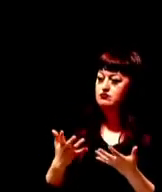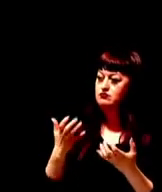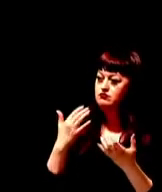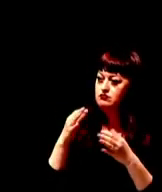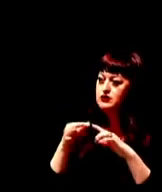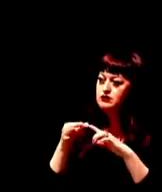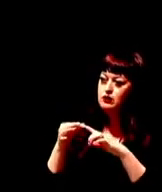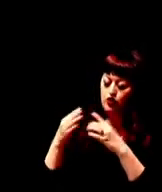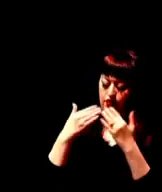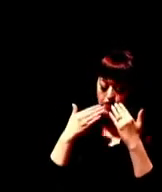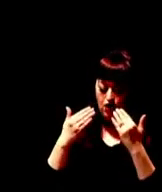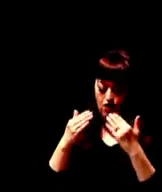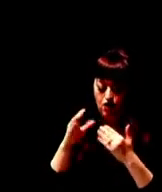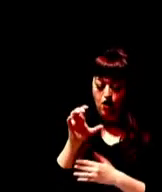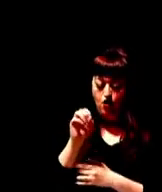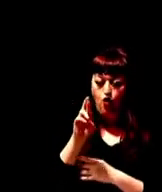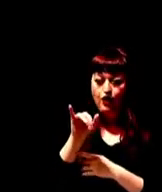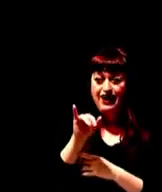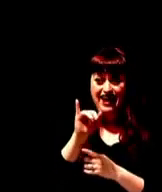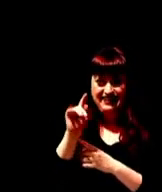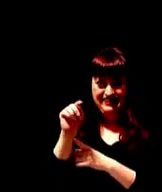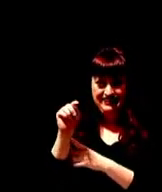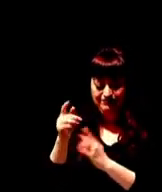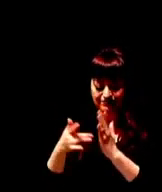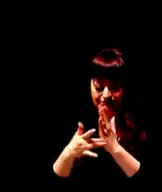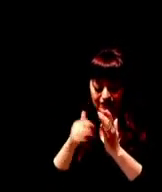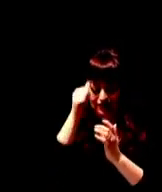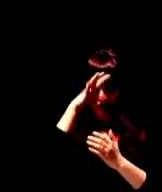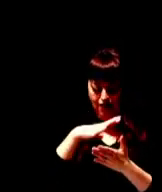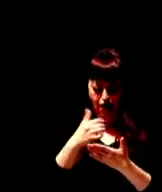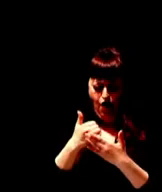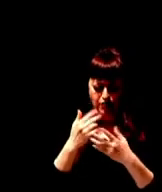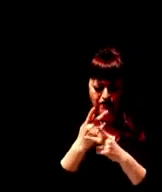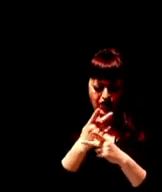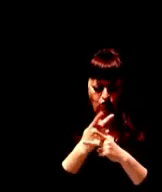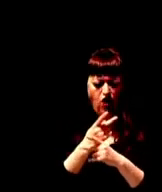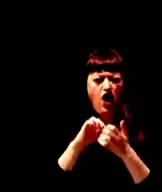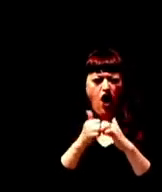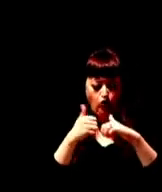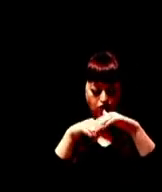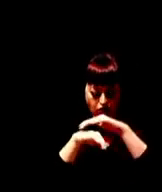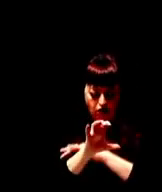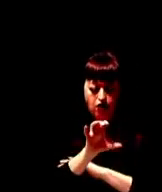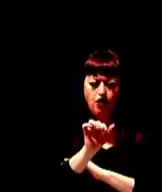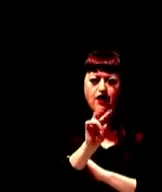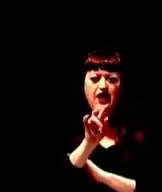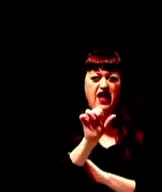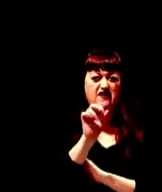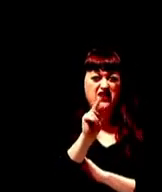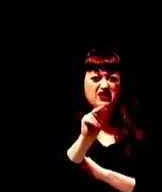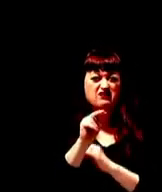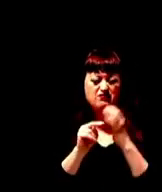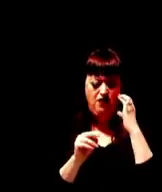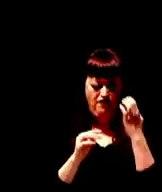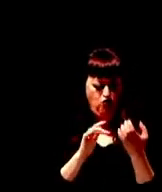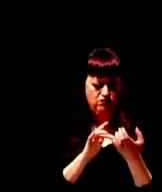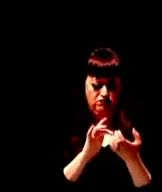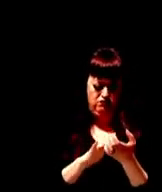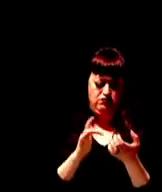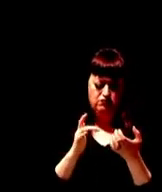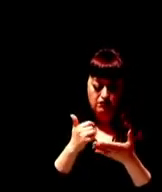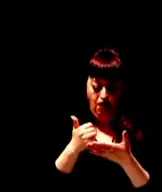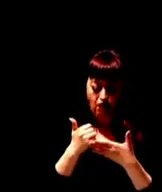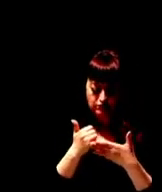very special shout out to Corey, the IT guy, for helping me figure out how to log into Canvas on my phone during the last 2 weeks of my senior year, because you're the